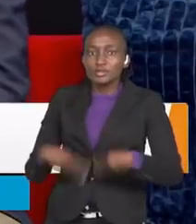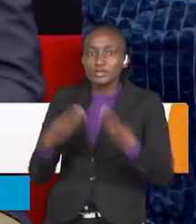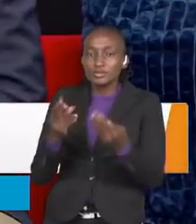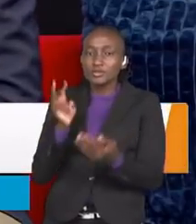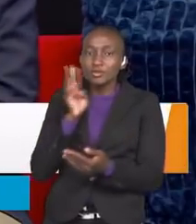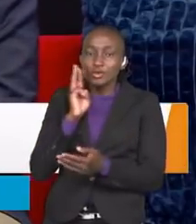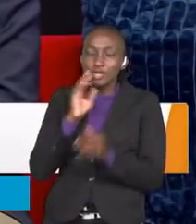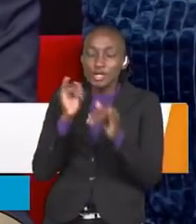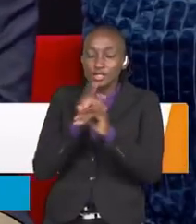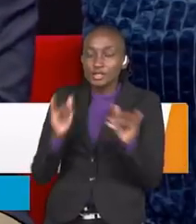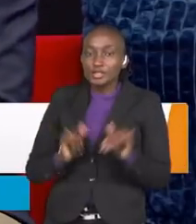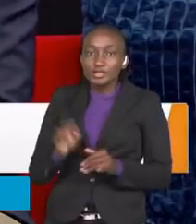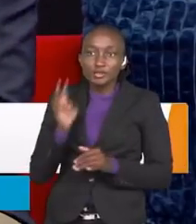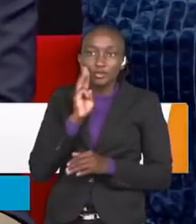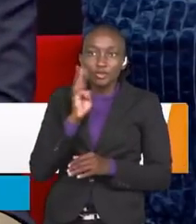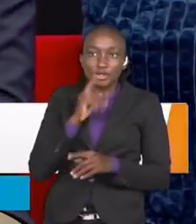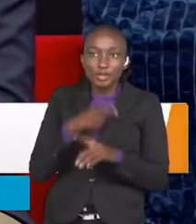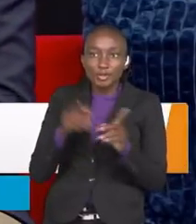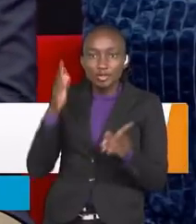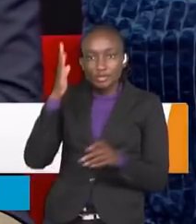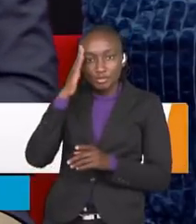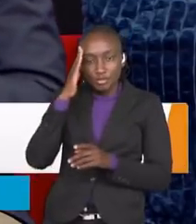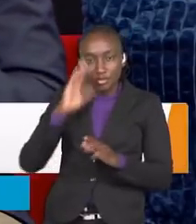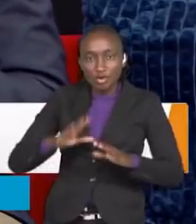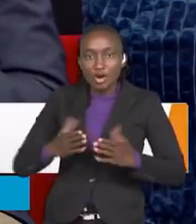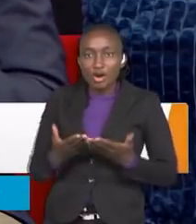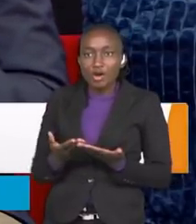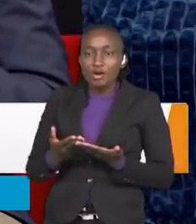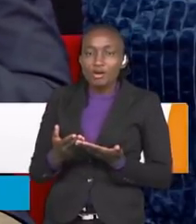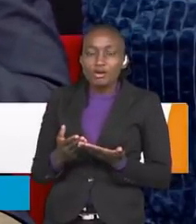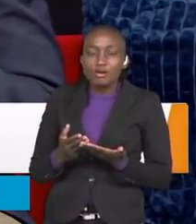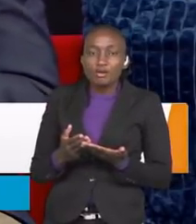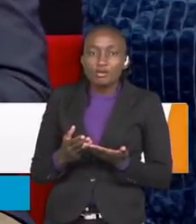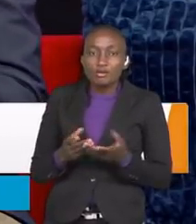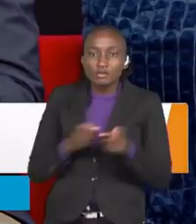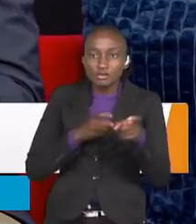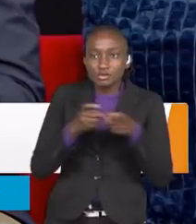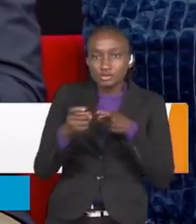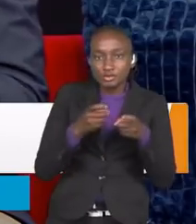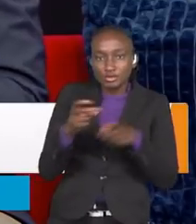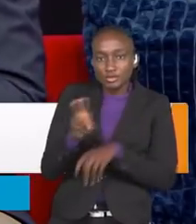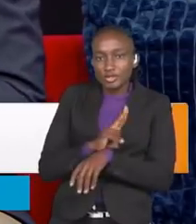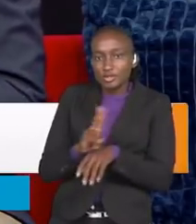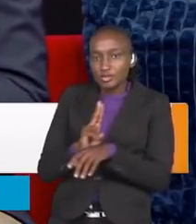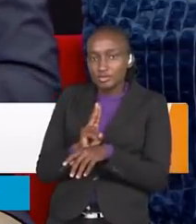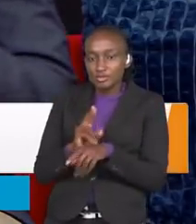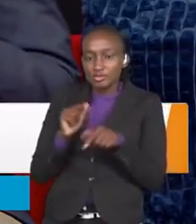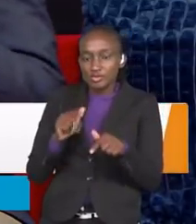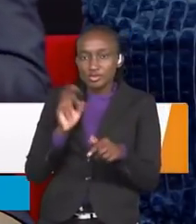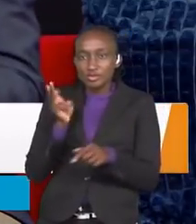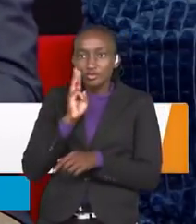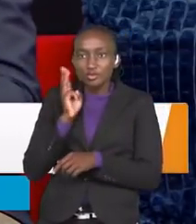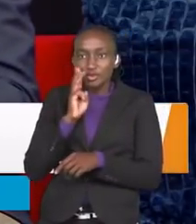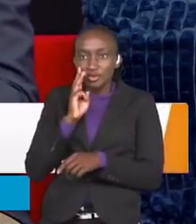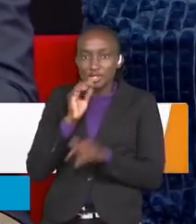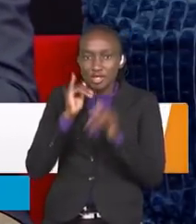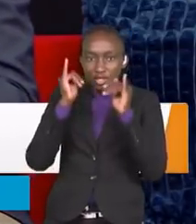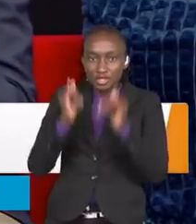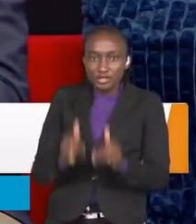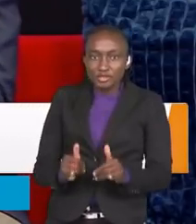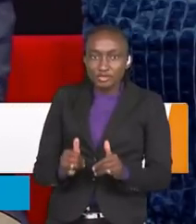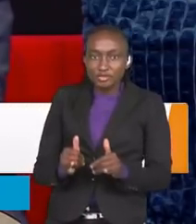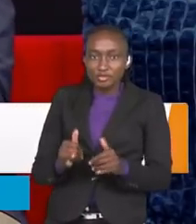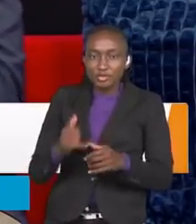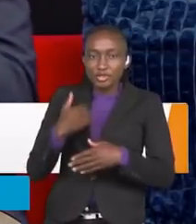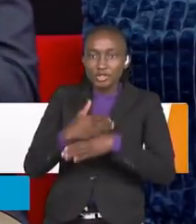water, clean water. But the know-how on how to now kind of regulate the usage of these new built pumps,